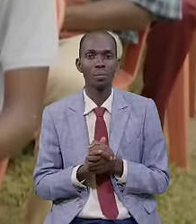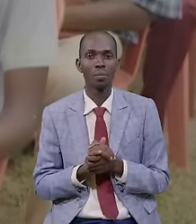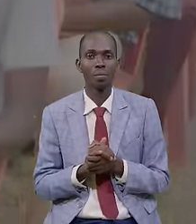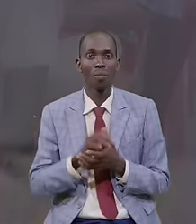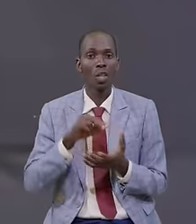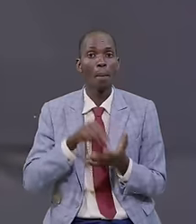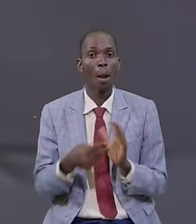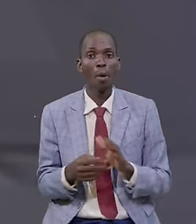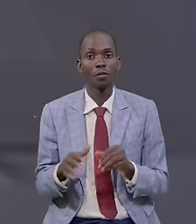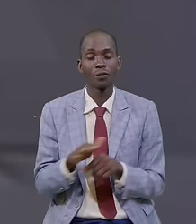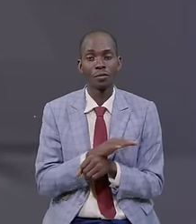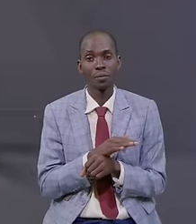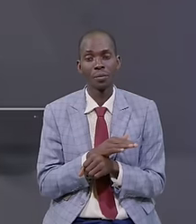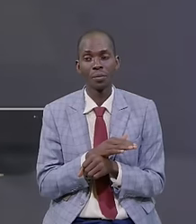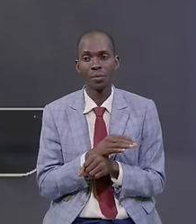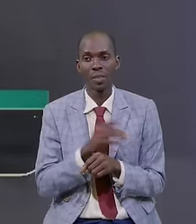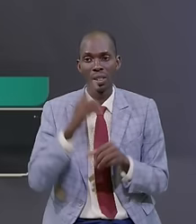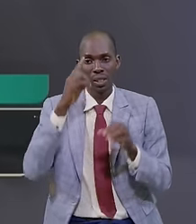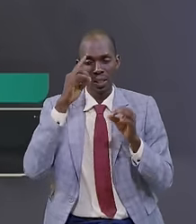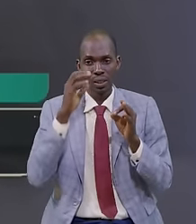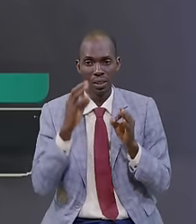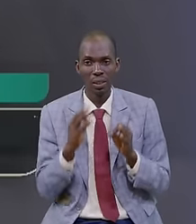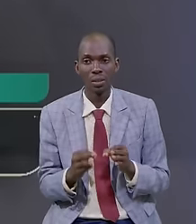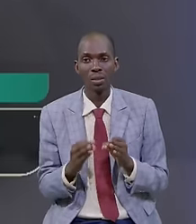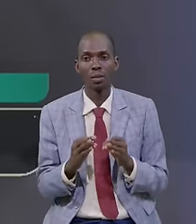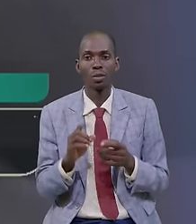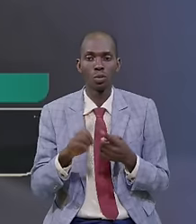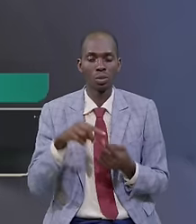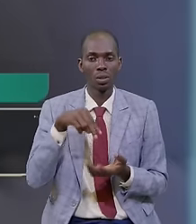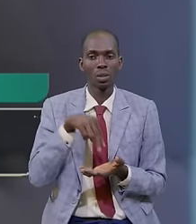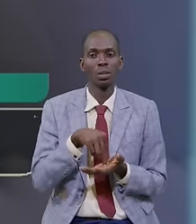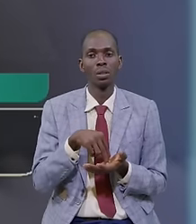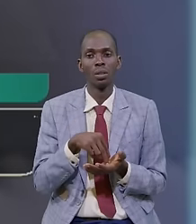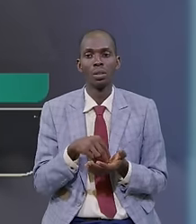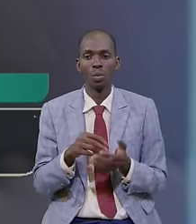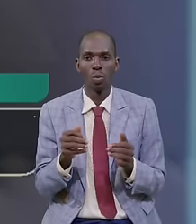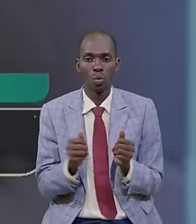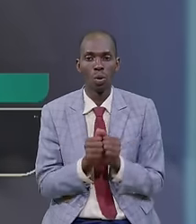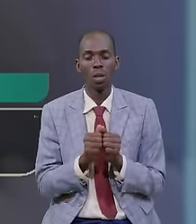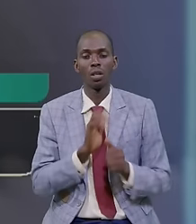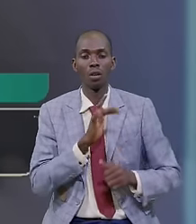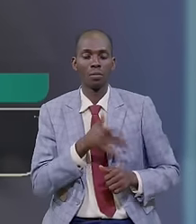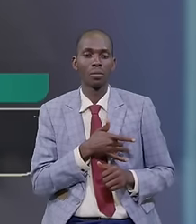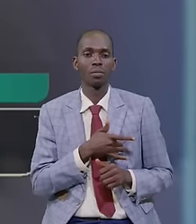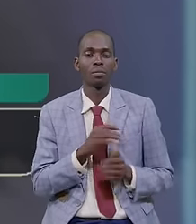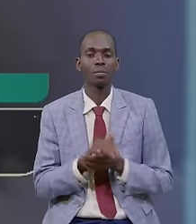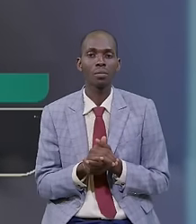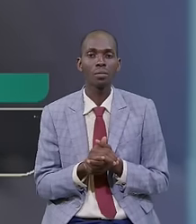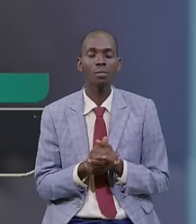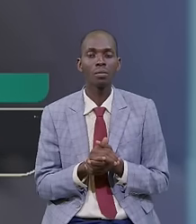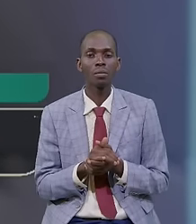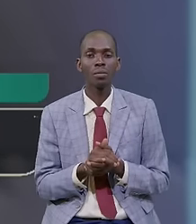purposeful decision to stand with conviction. Purposeful